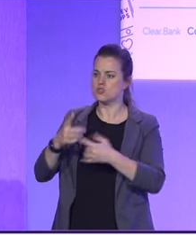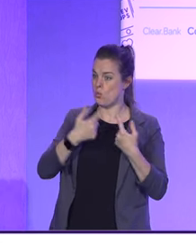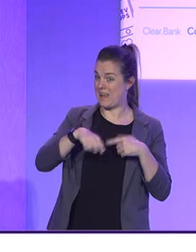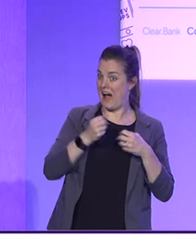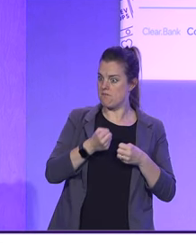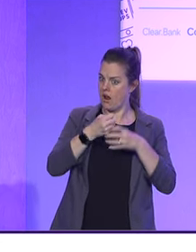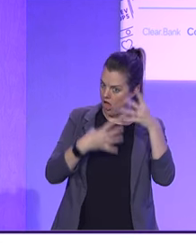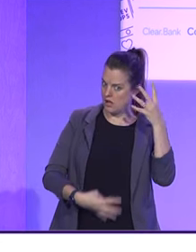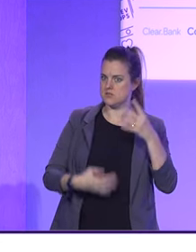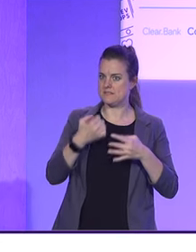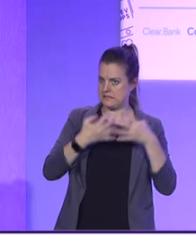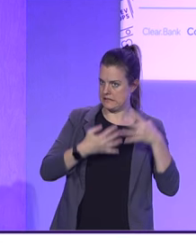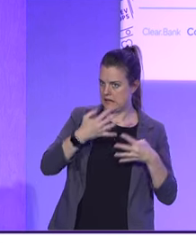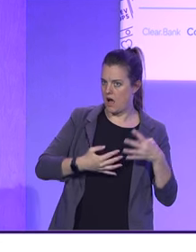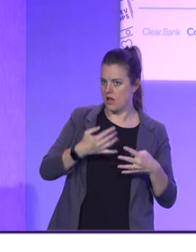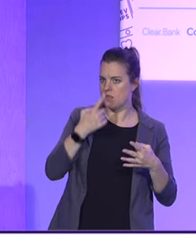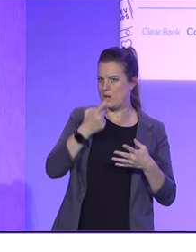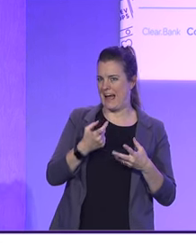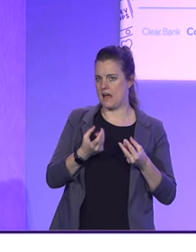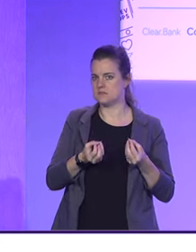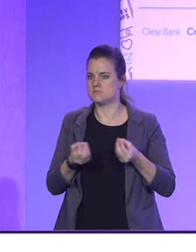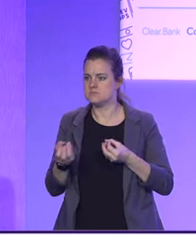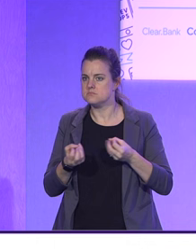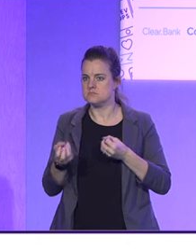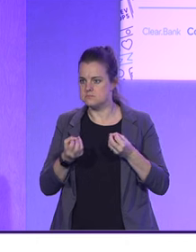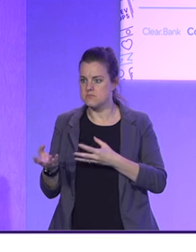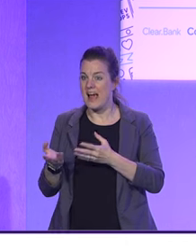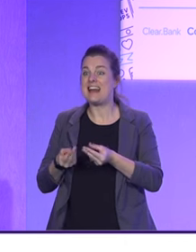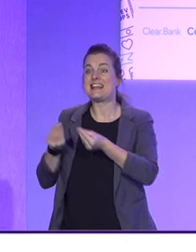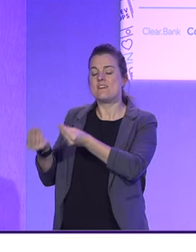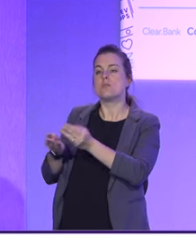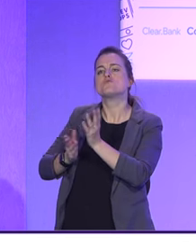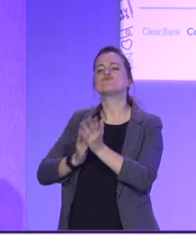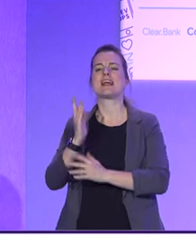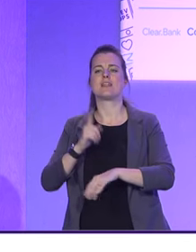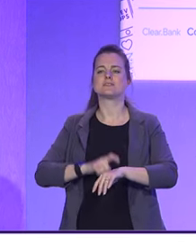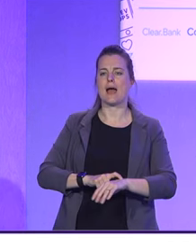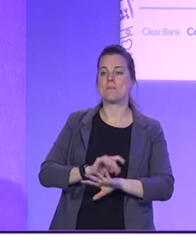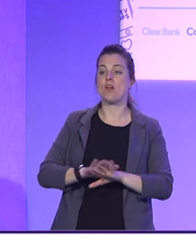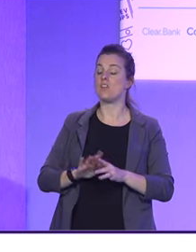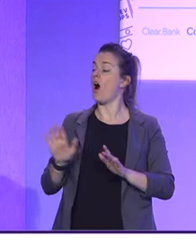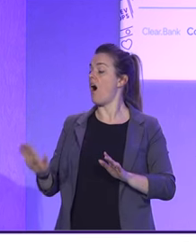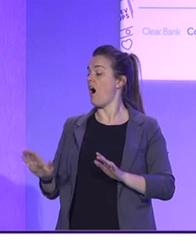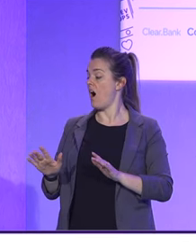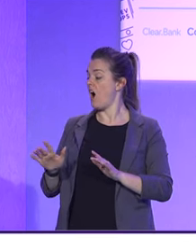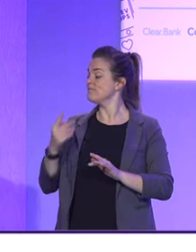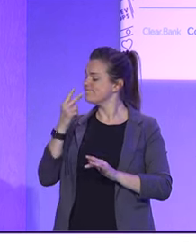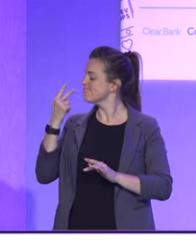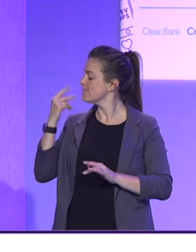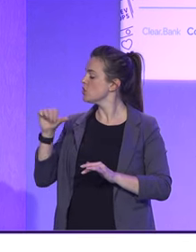data that it came from satellites, so we can give in real time monetization of their fields.